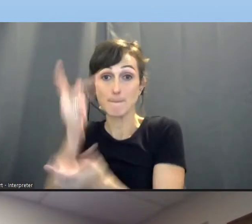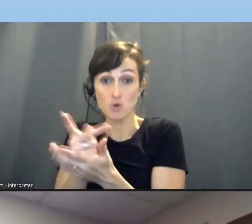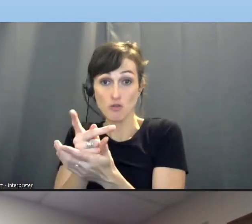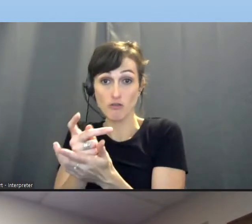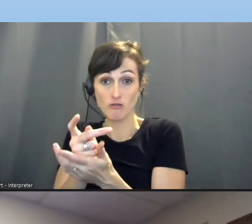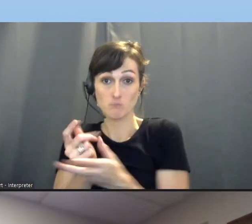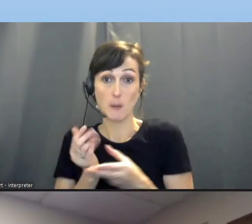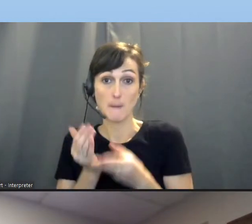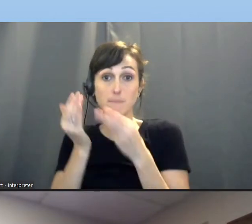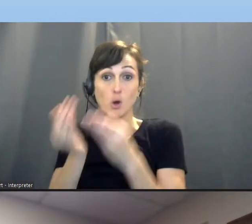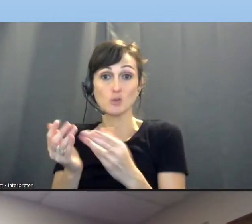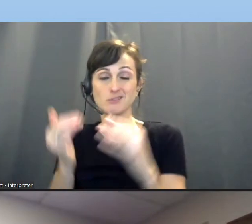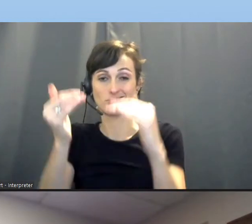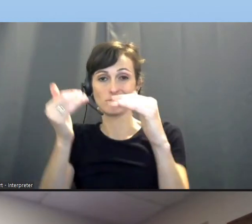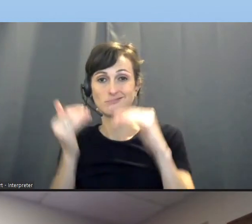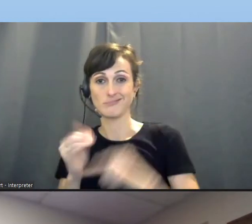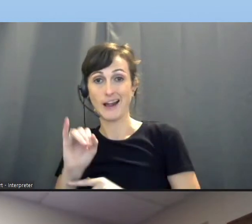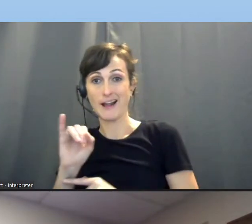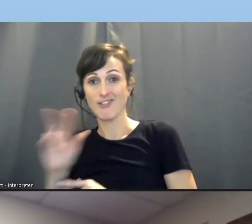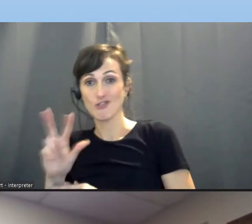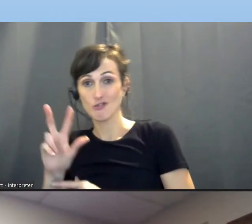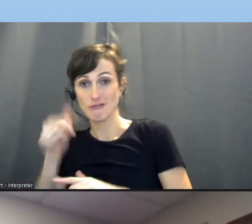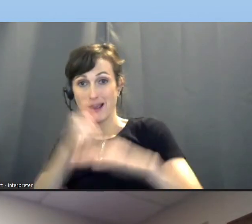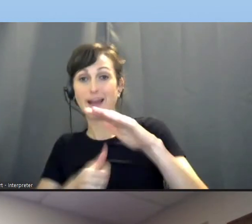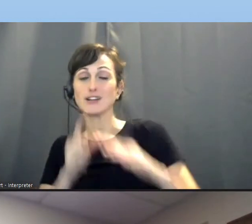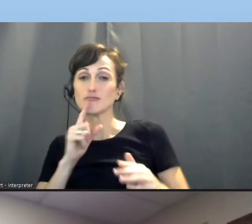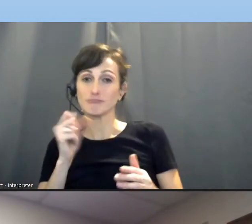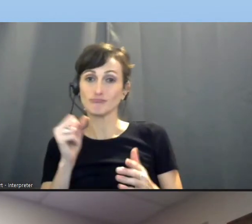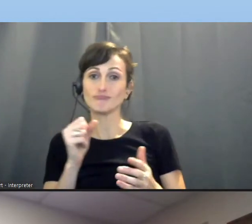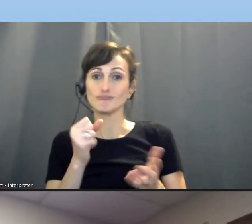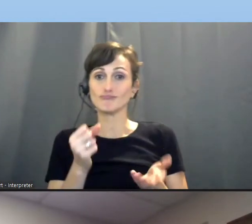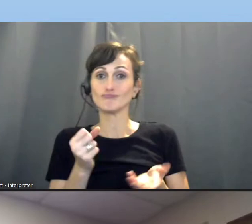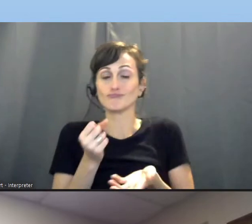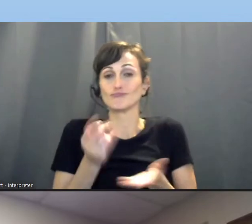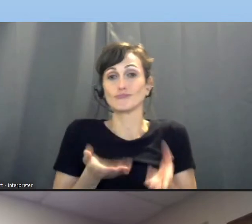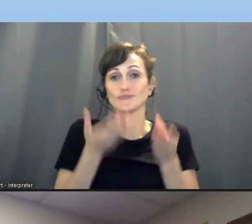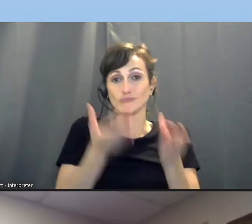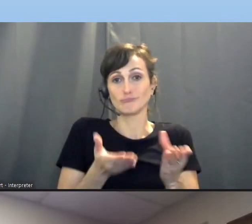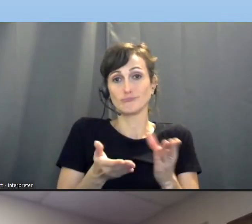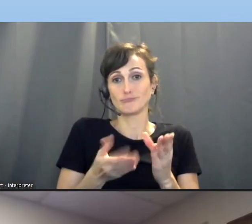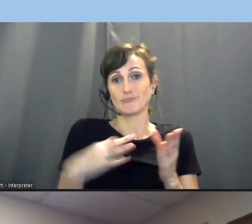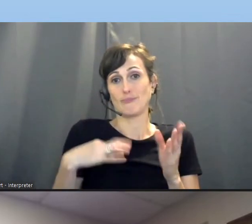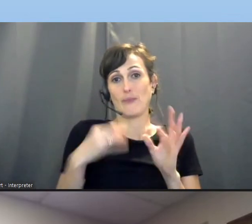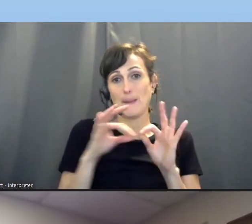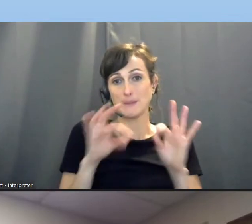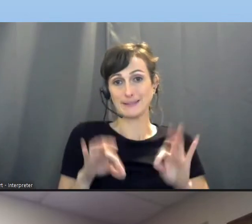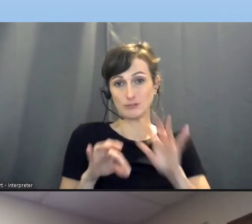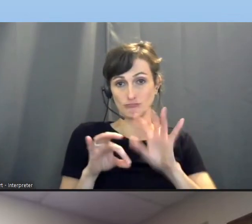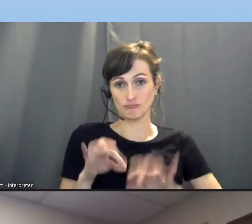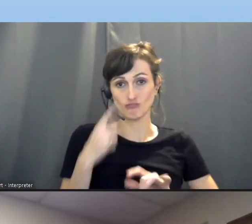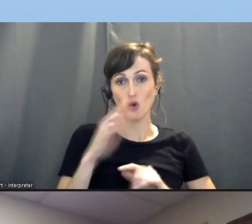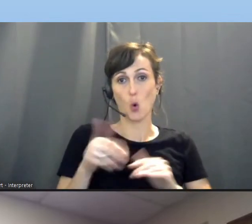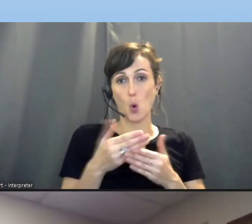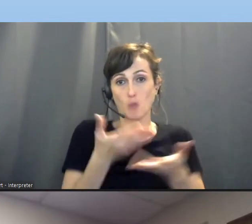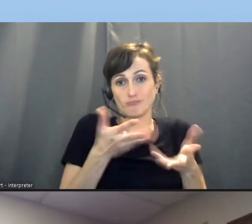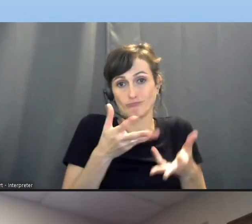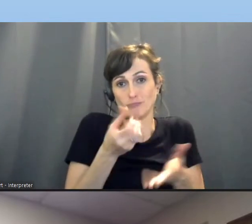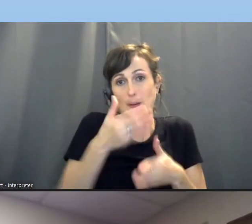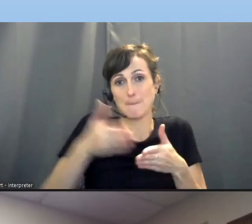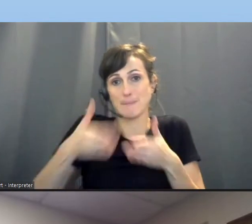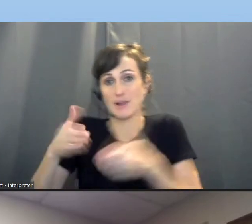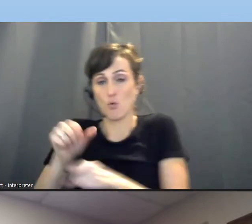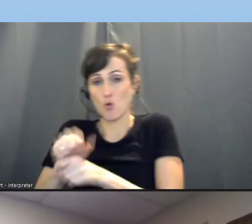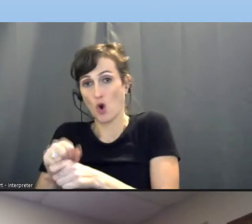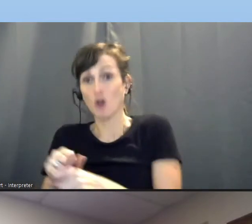actual payment application for all the completed work. Okay, those are two separate issues then. So Yes. we're